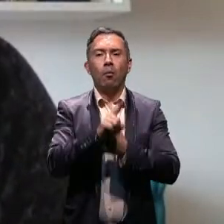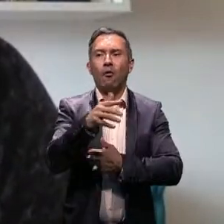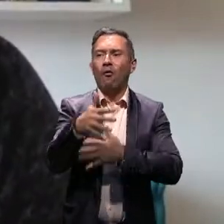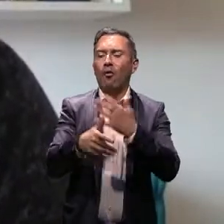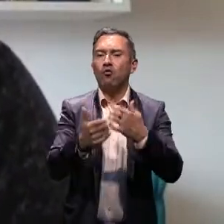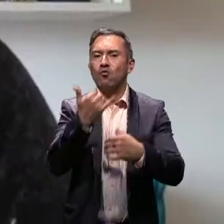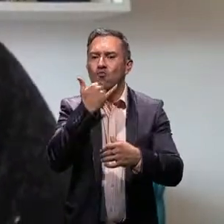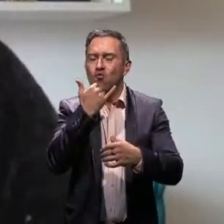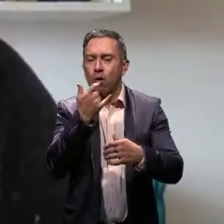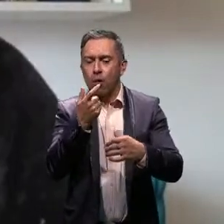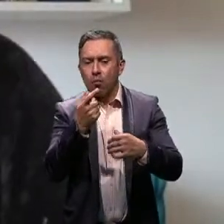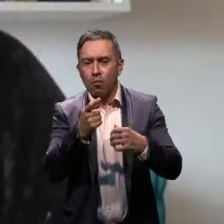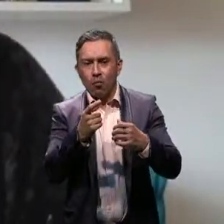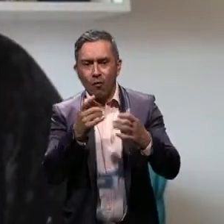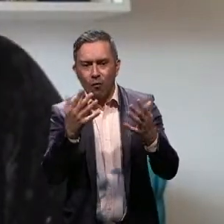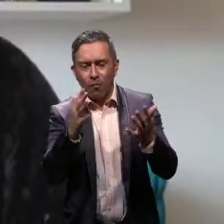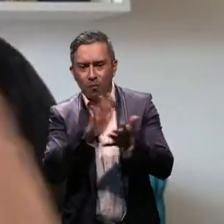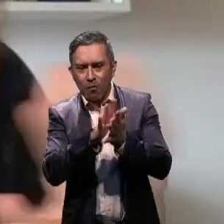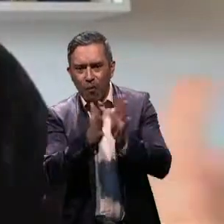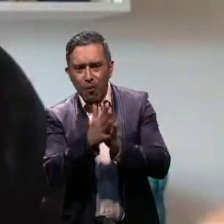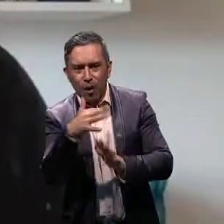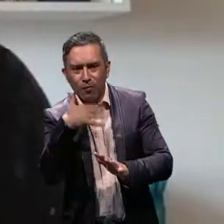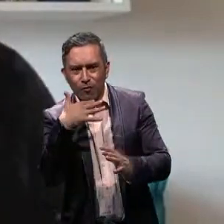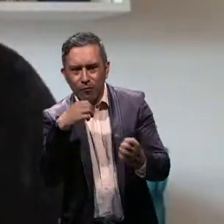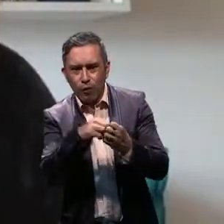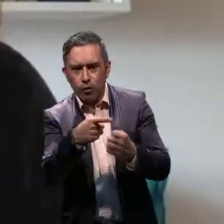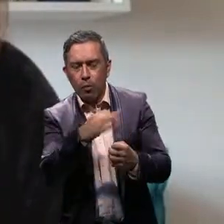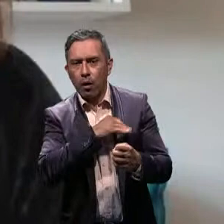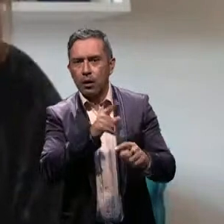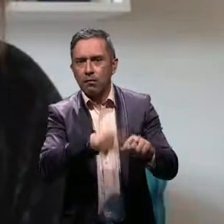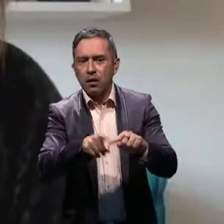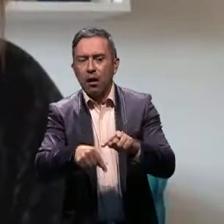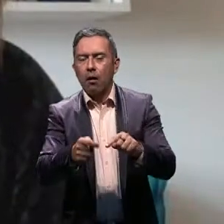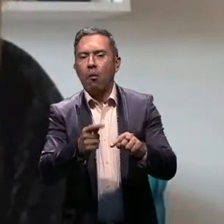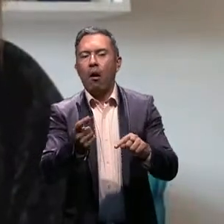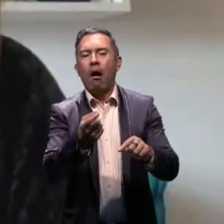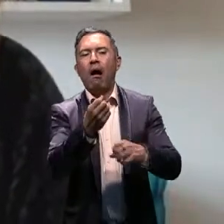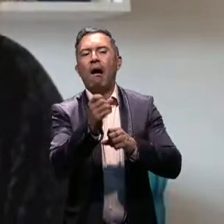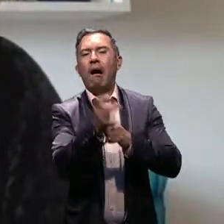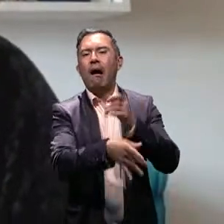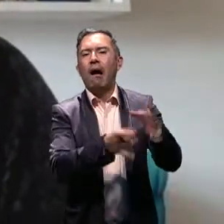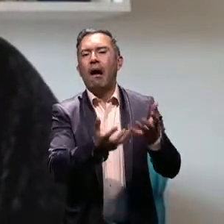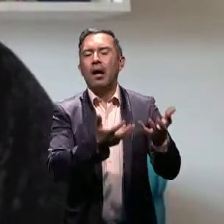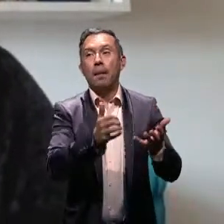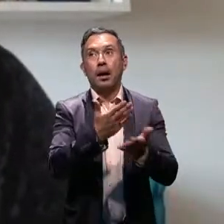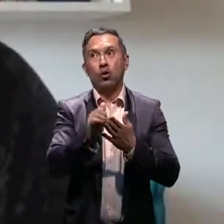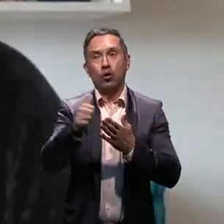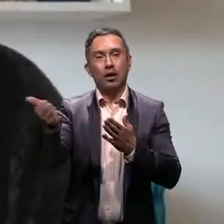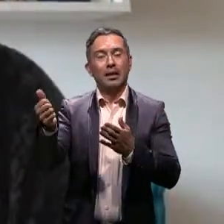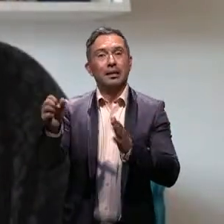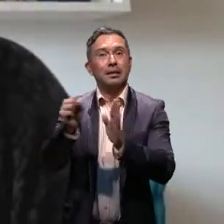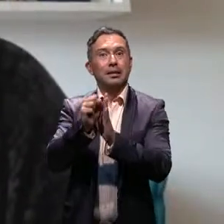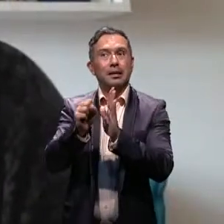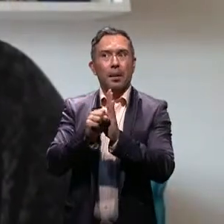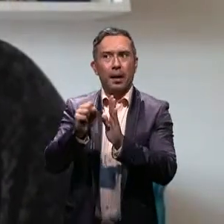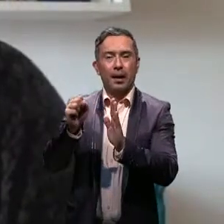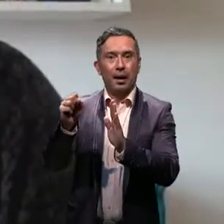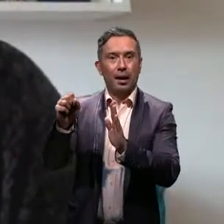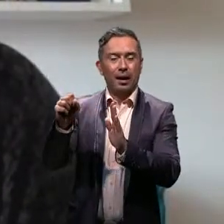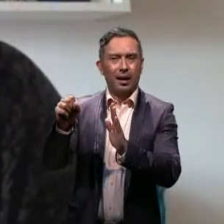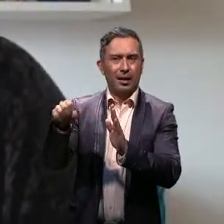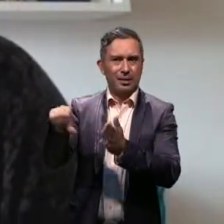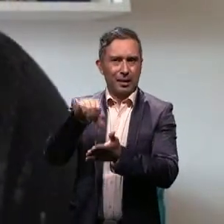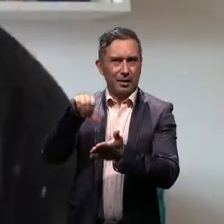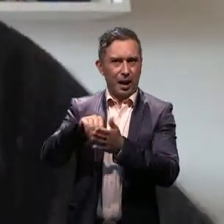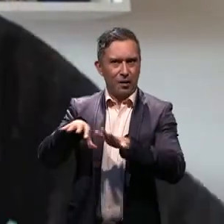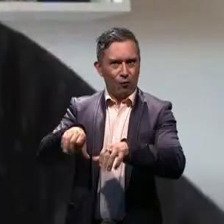to deal with these situations of fraud. We see how this is different in a federal system or in a centralized system.